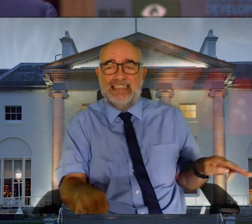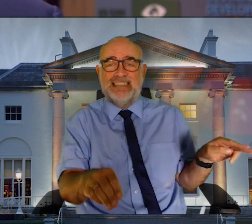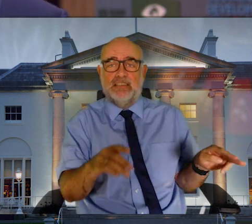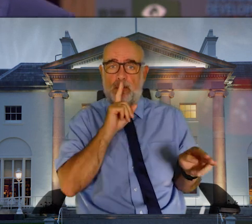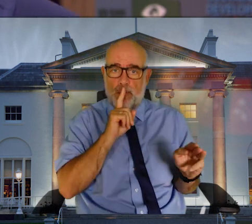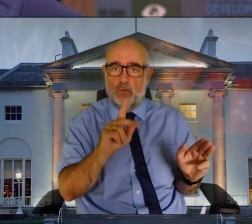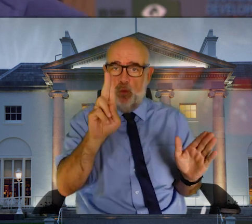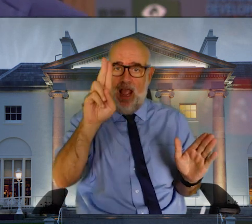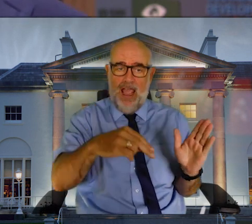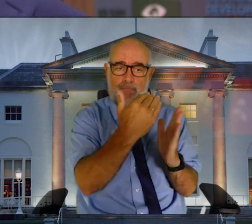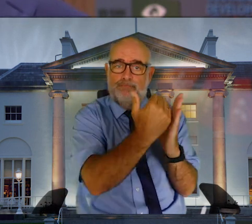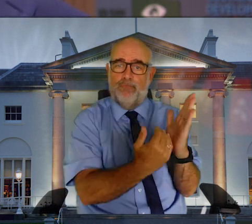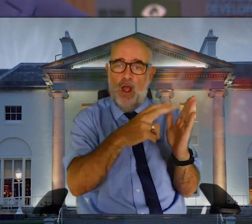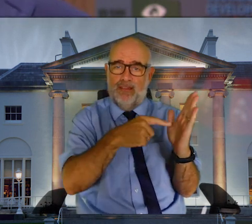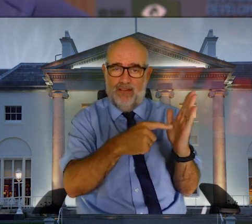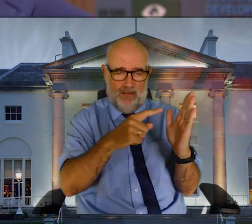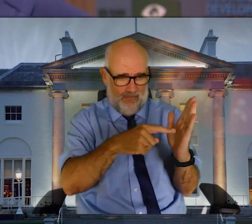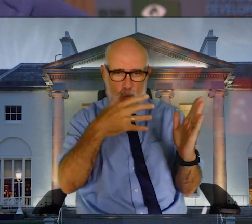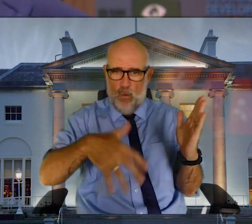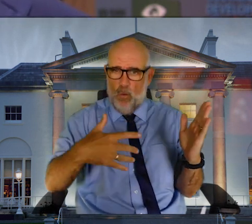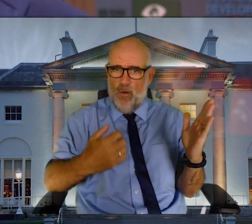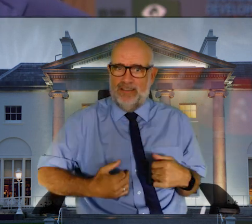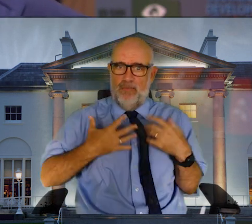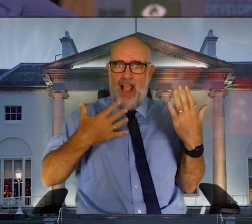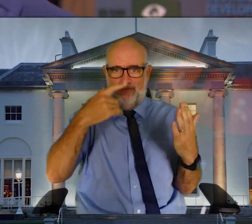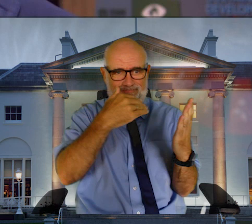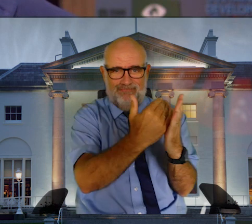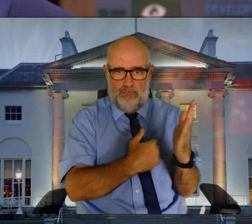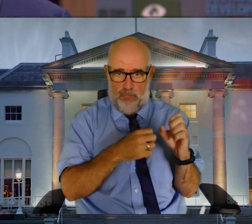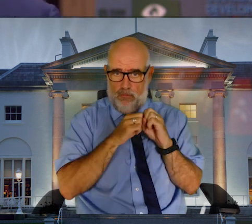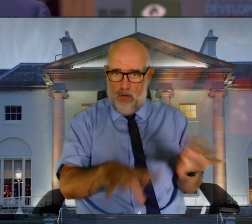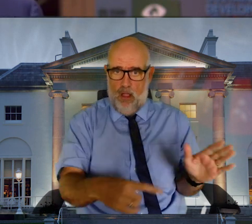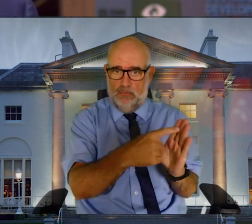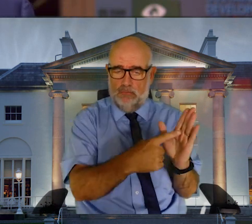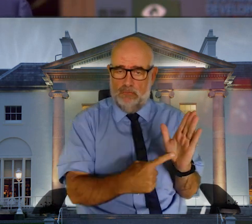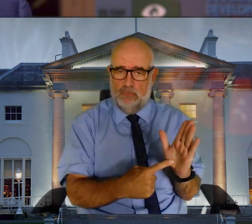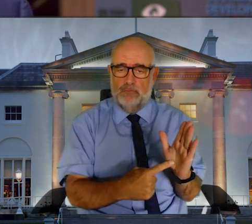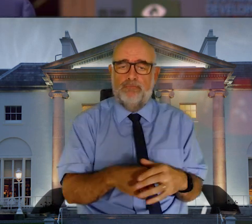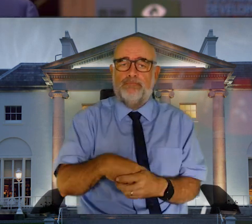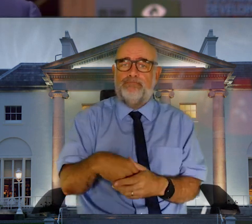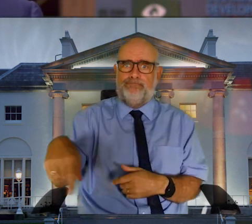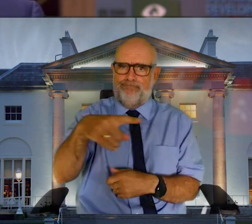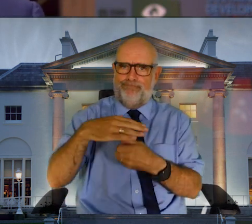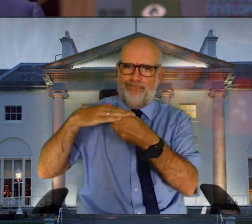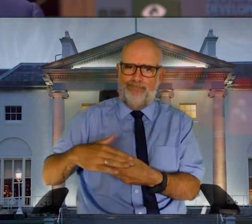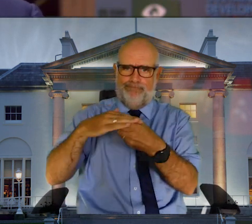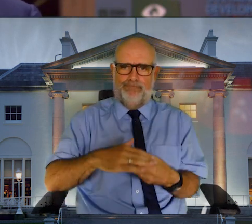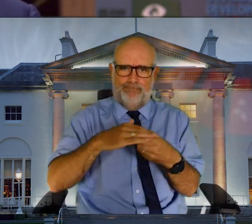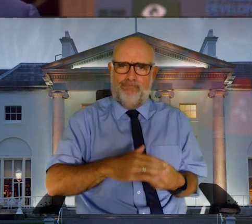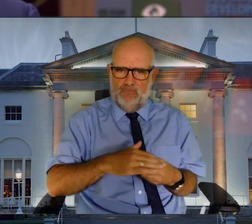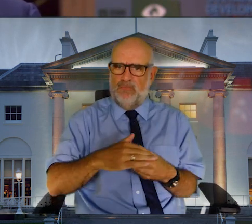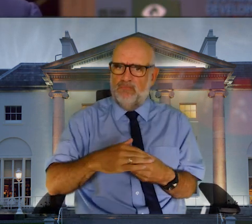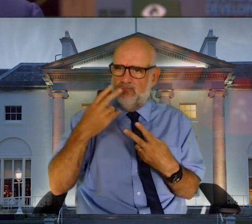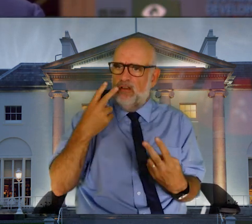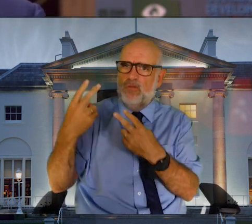These regressions have been reflected upon insightfully in what is arguably the most forthright statement by a United